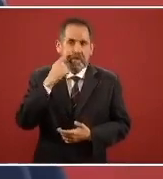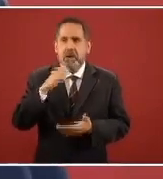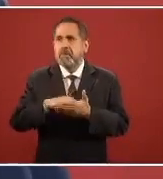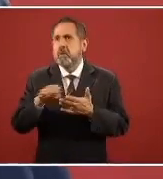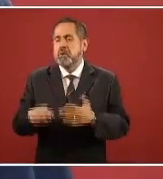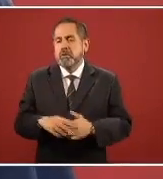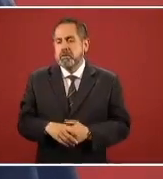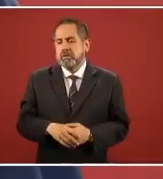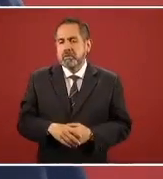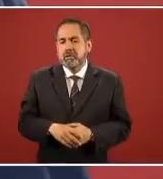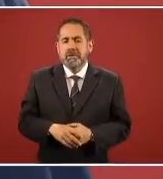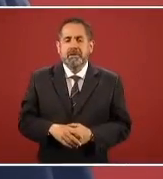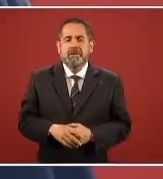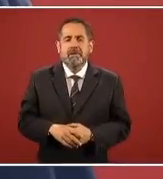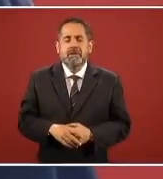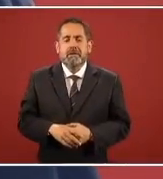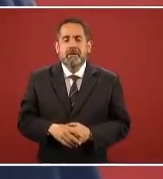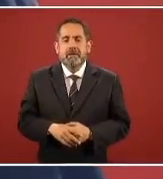hubiésemos